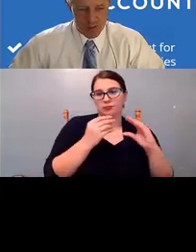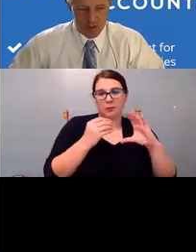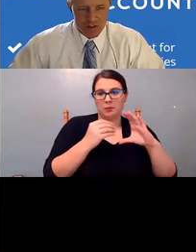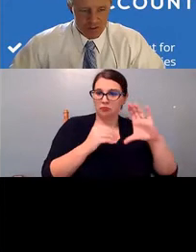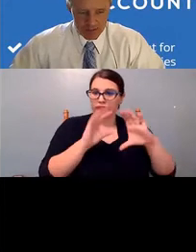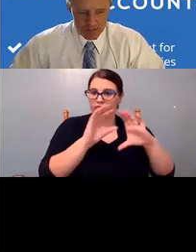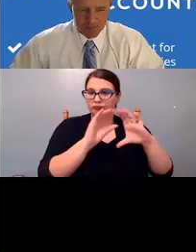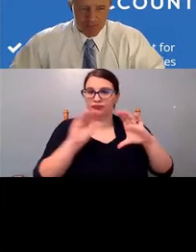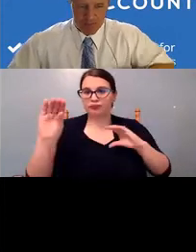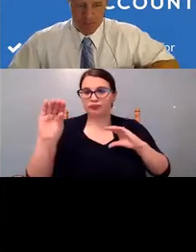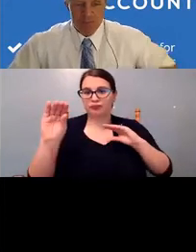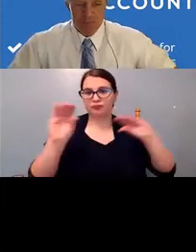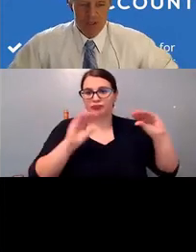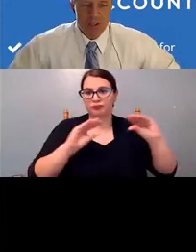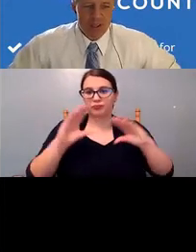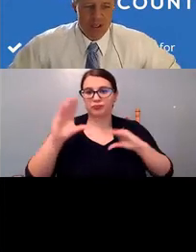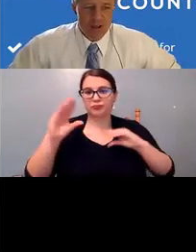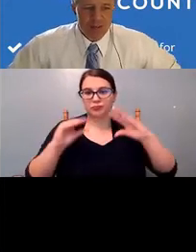different options.